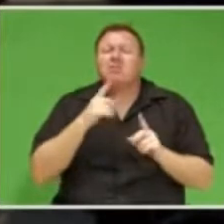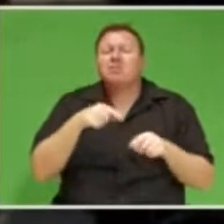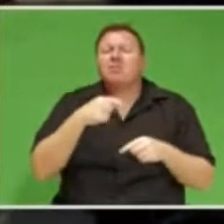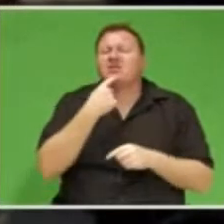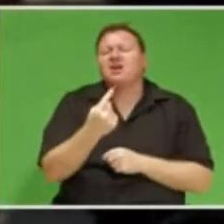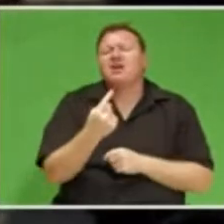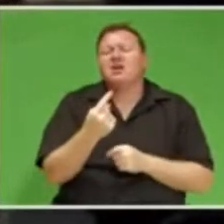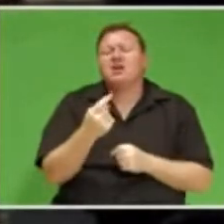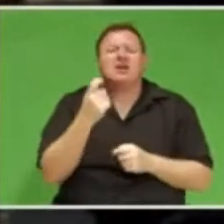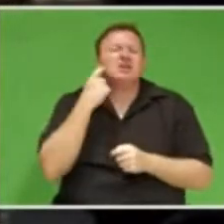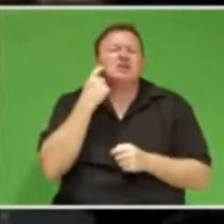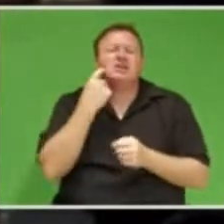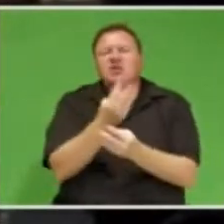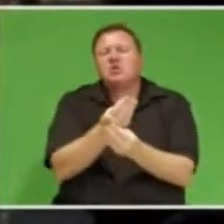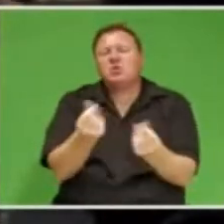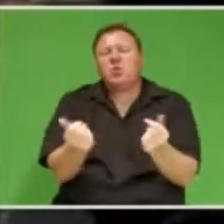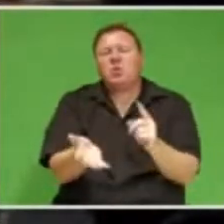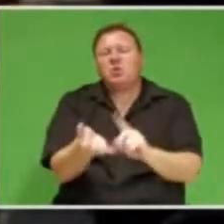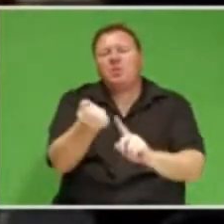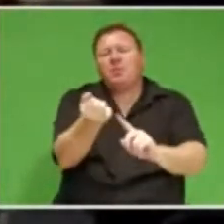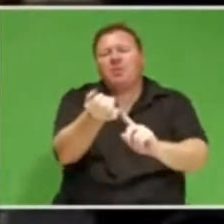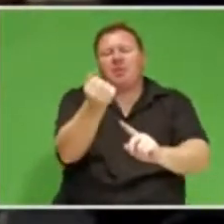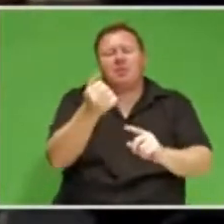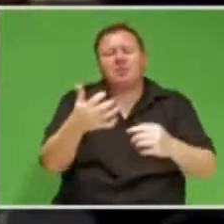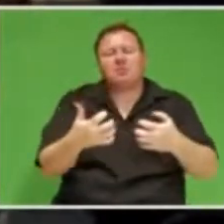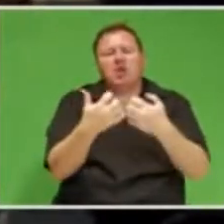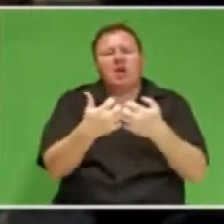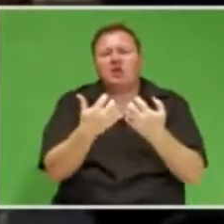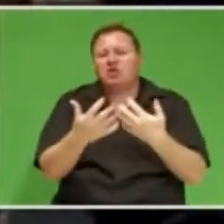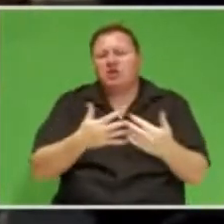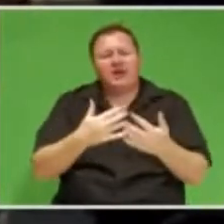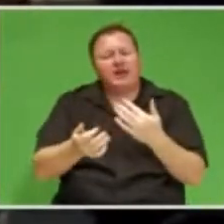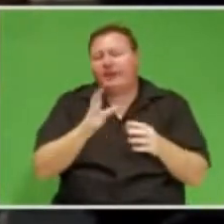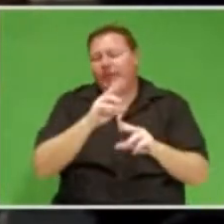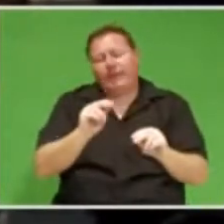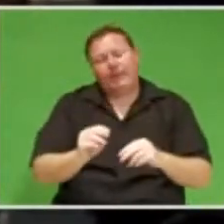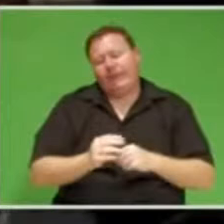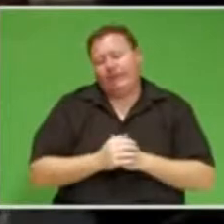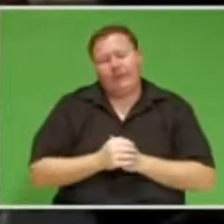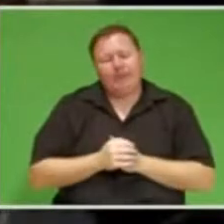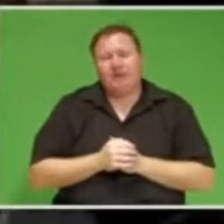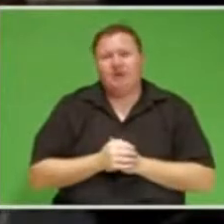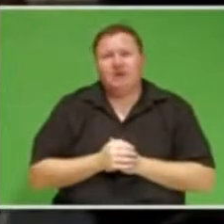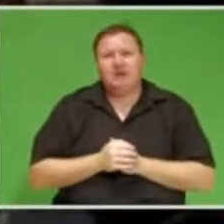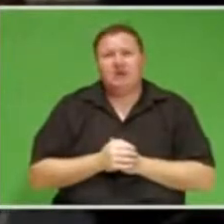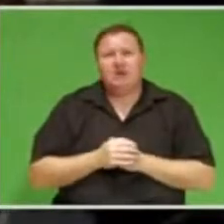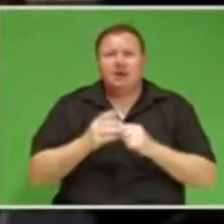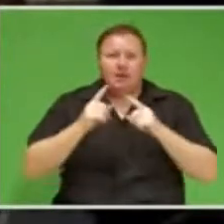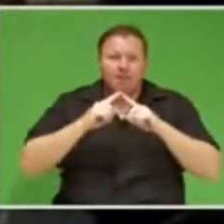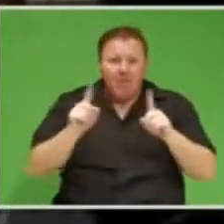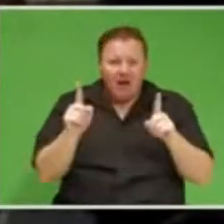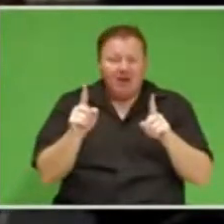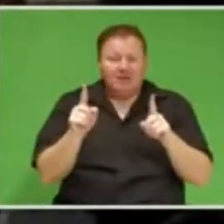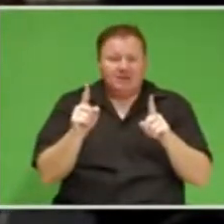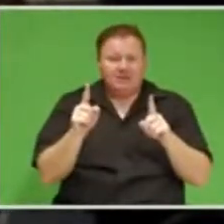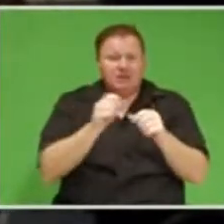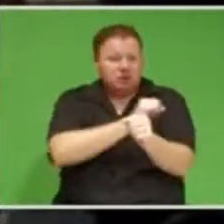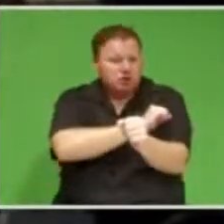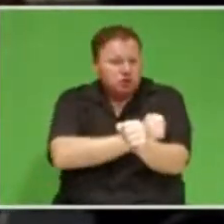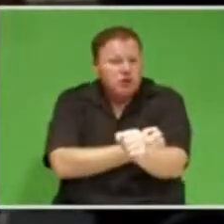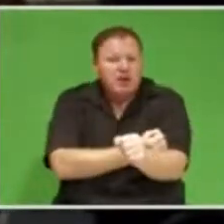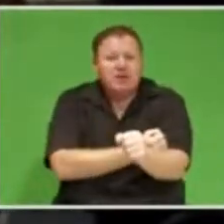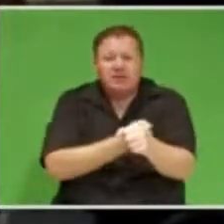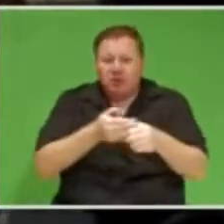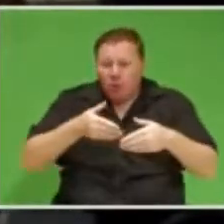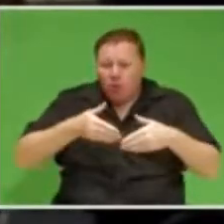no easy solutions to any of these challenges. Yet we have the strength, the means, and